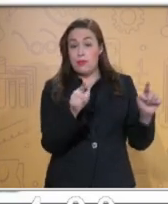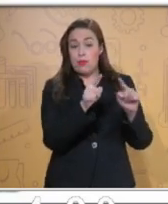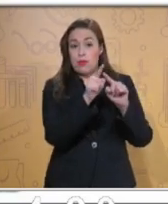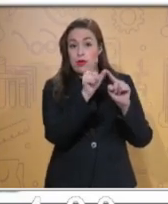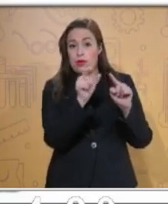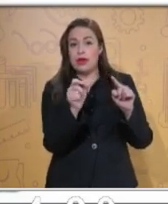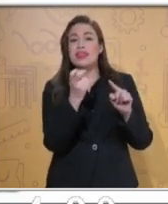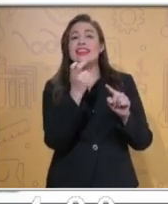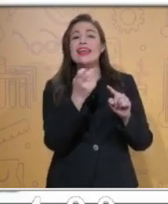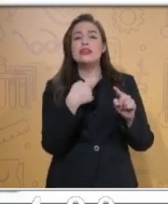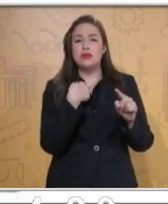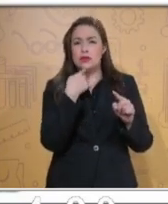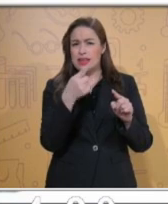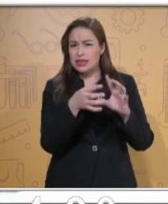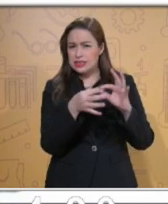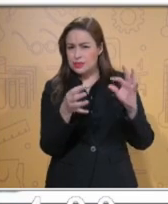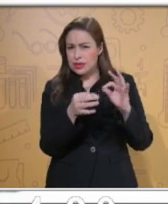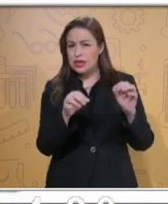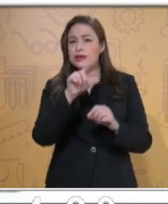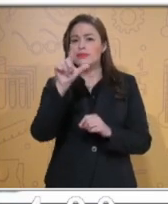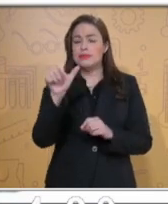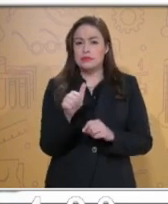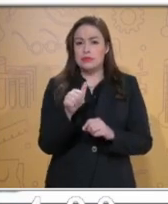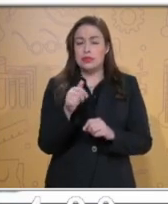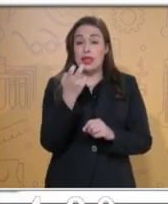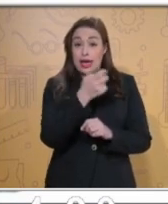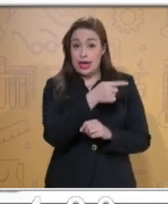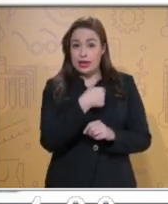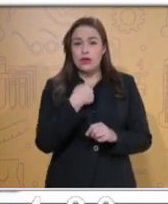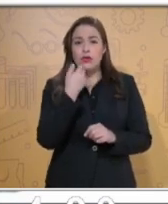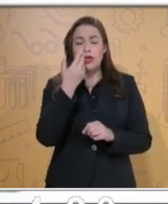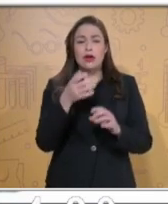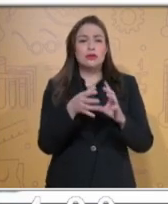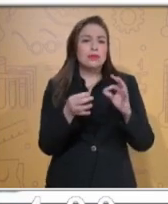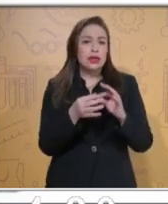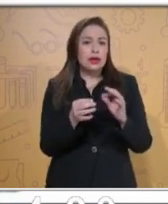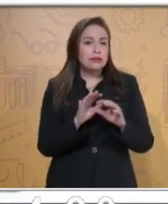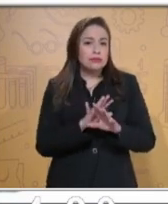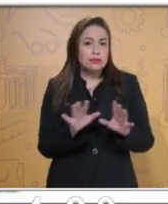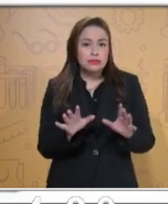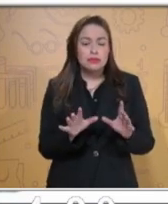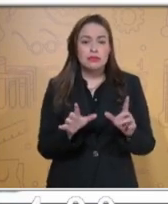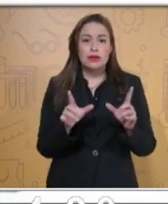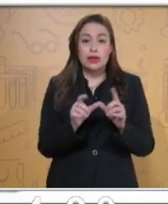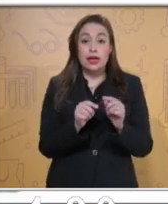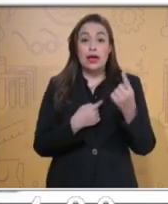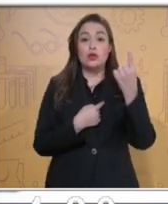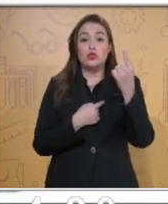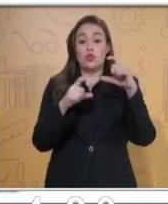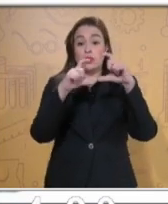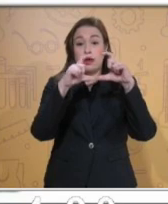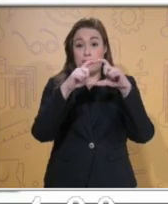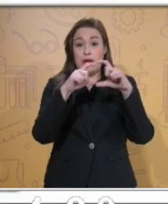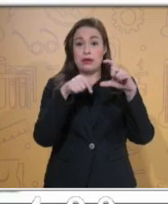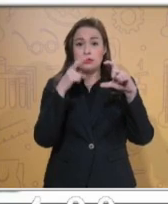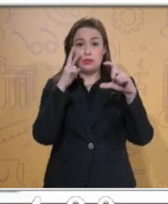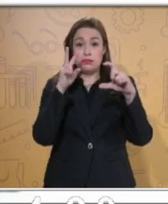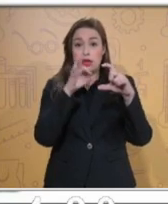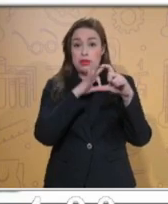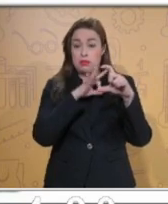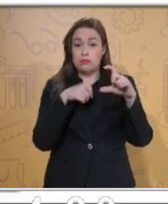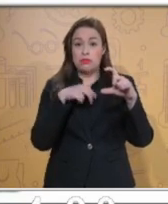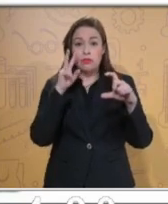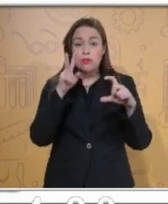that later. In this moment, I want to explain you only that in just one panel, you can understand